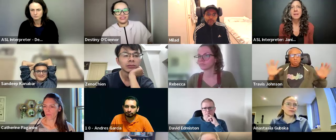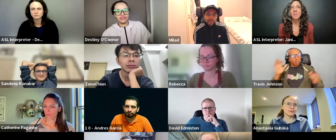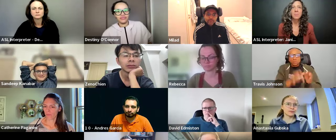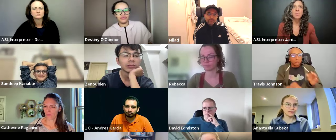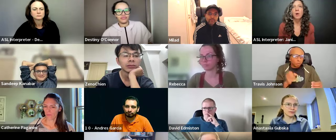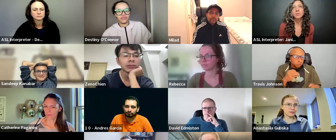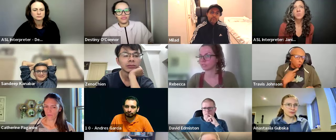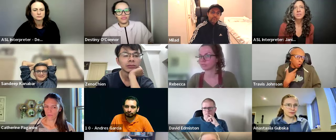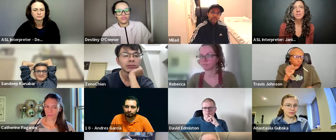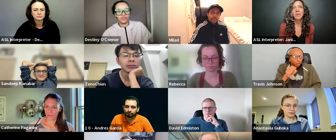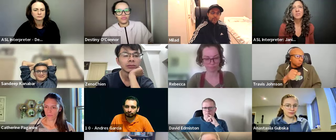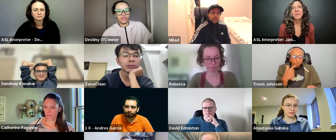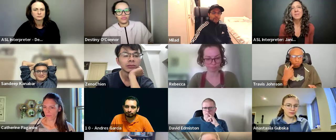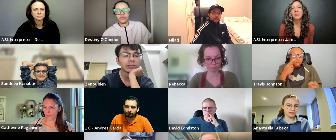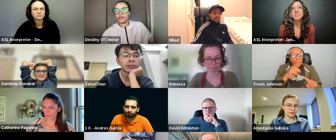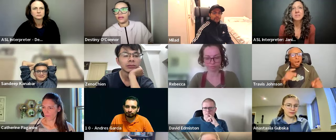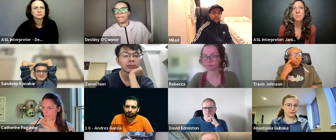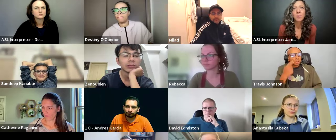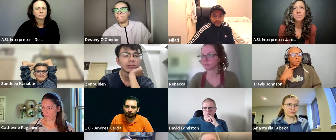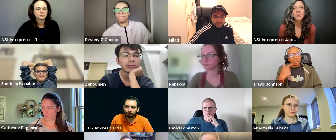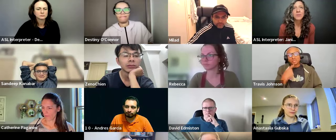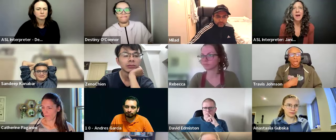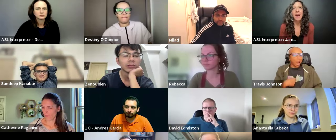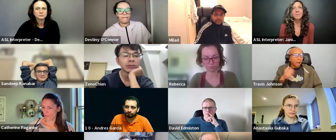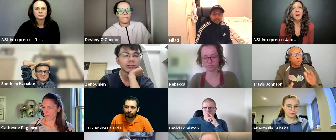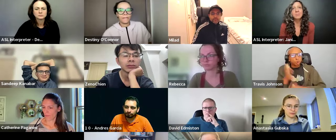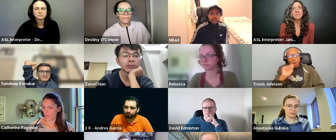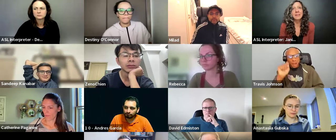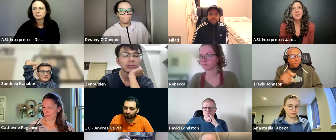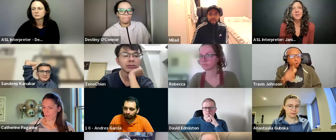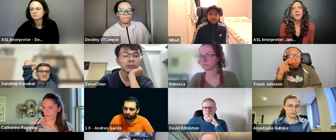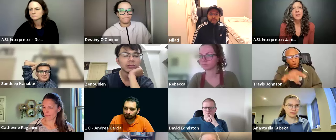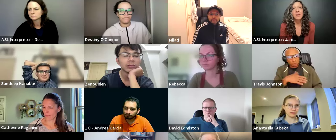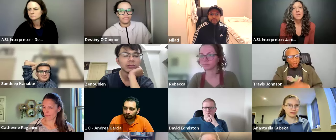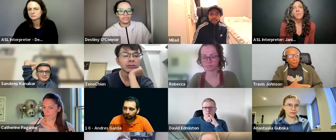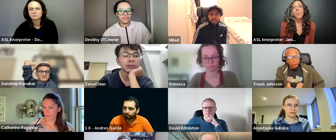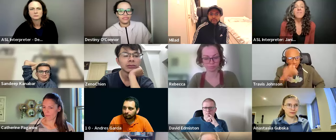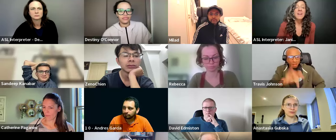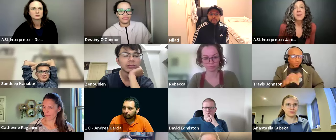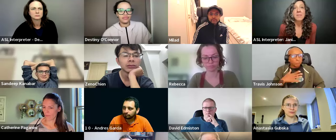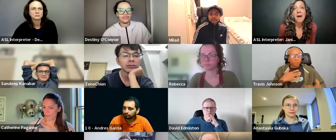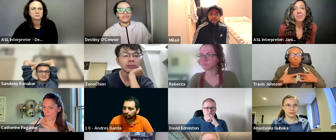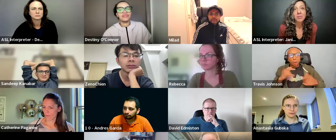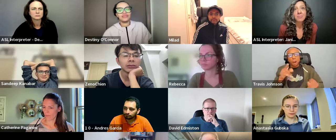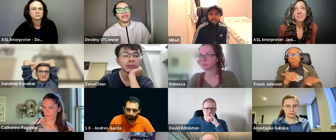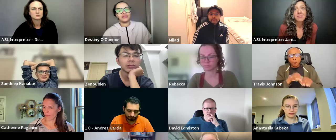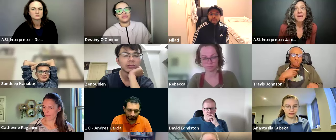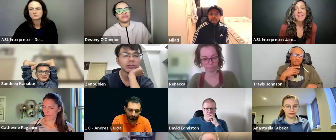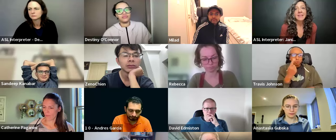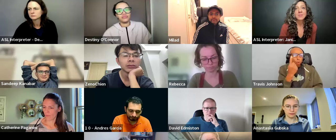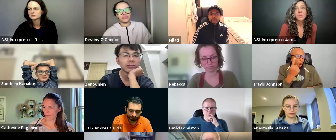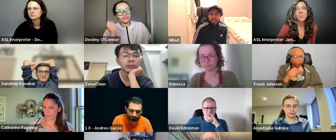that's happening when people are also watching a video. I just want to keep it really simple. So yeah, I'm just saying, you know, if I had to run to the